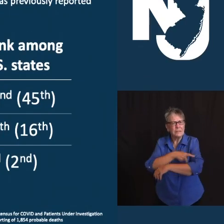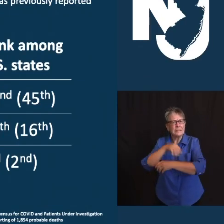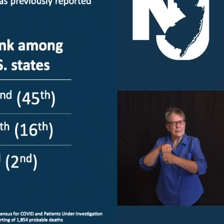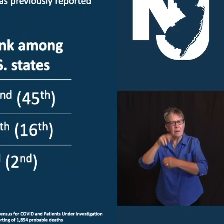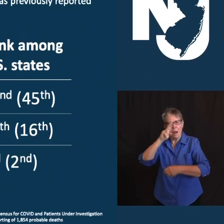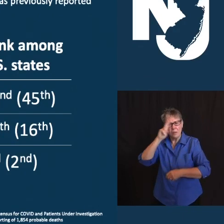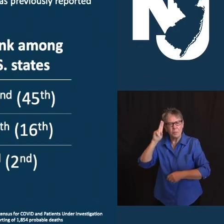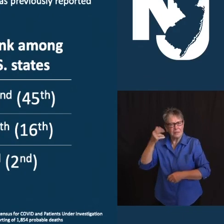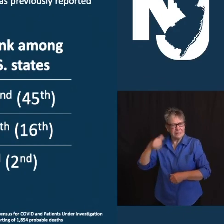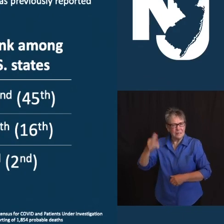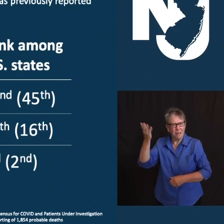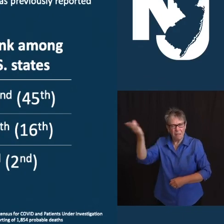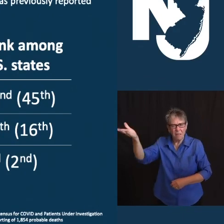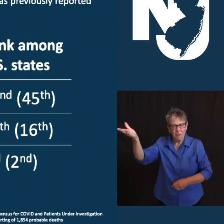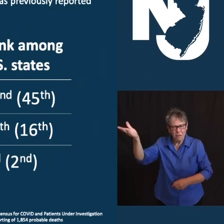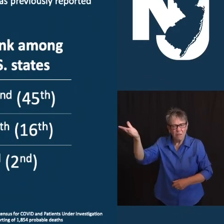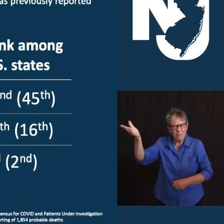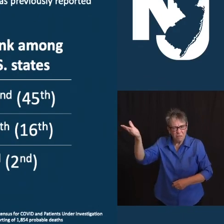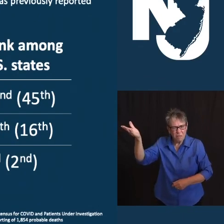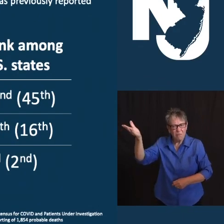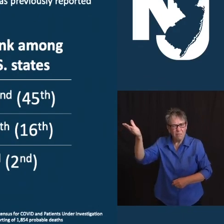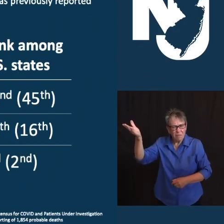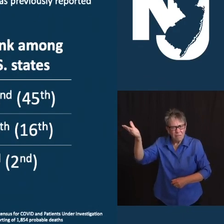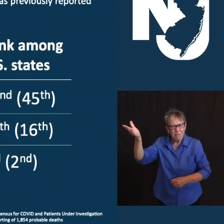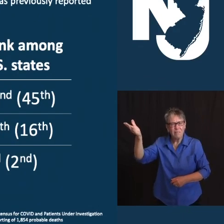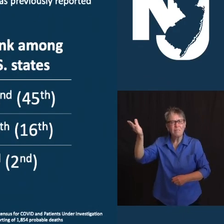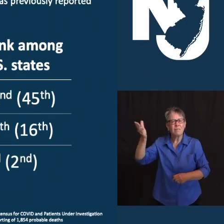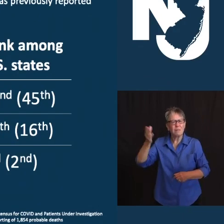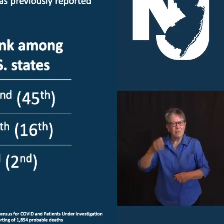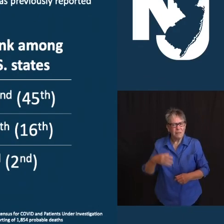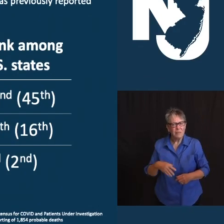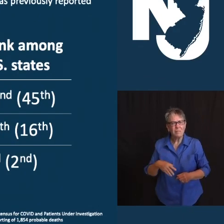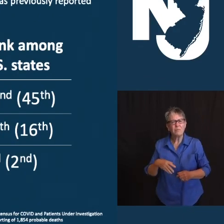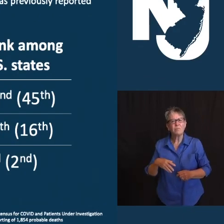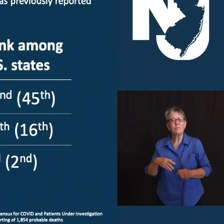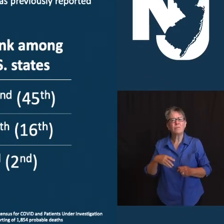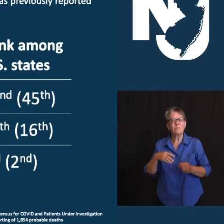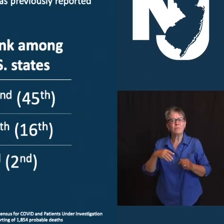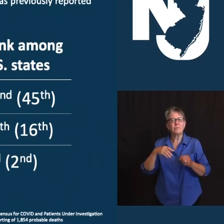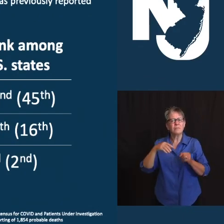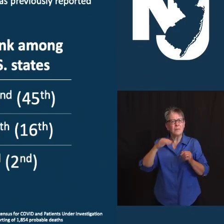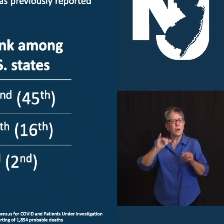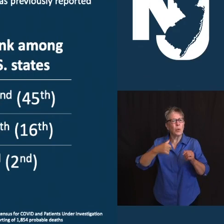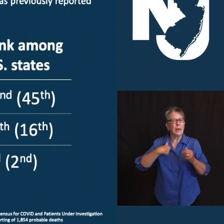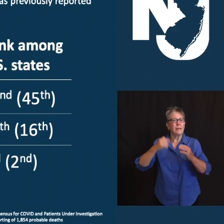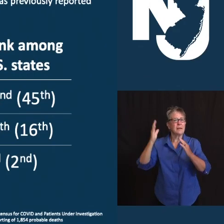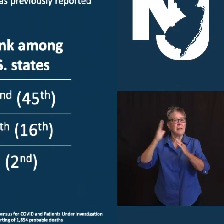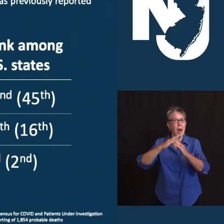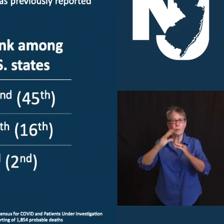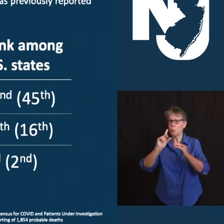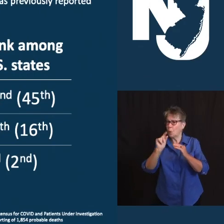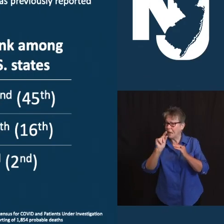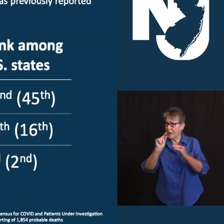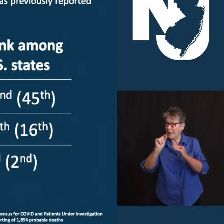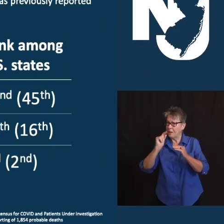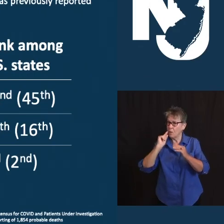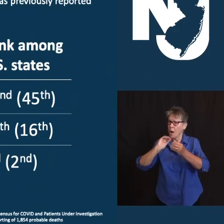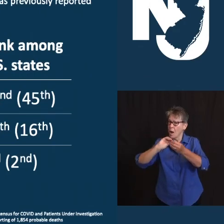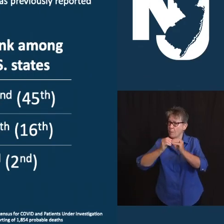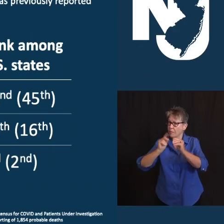in the hospital, and we're still in the top 3 for the number of people who are passing. So I'm not so sure about them,